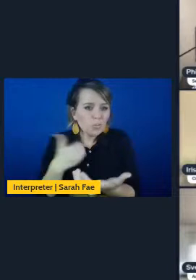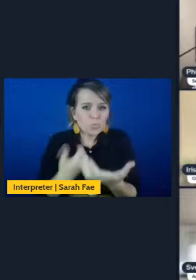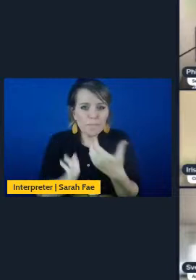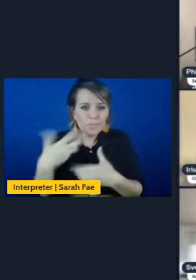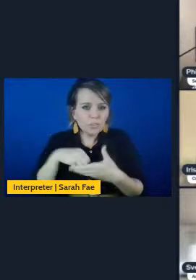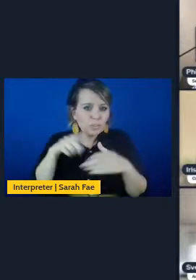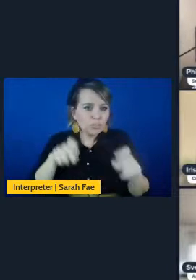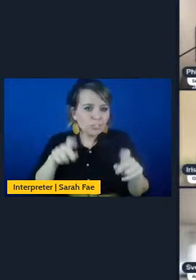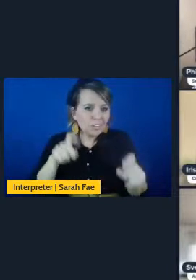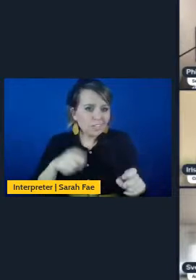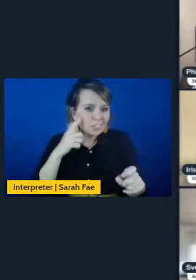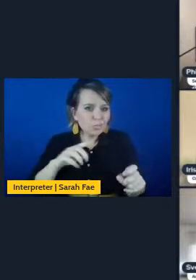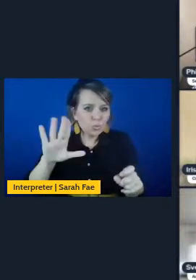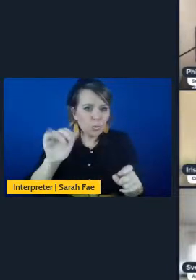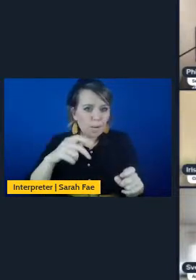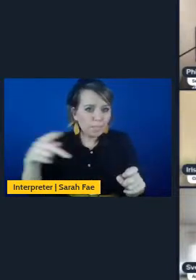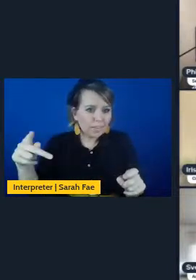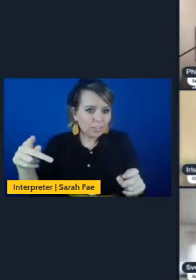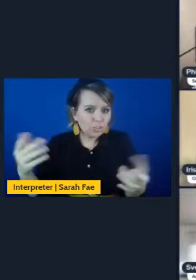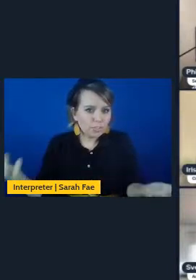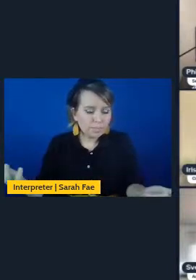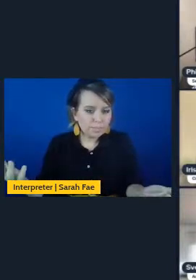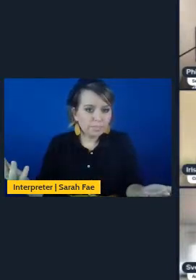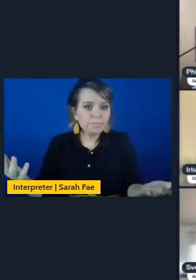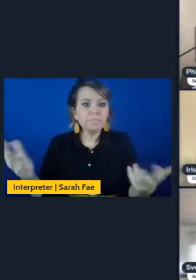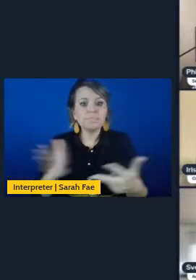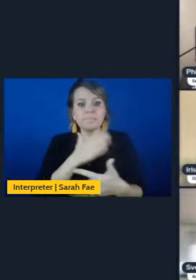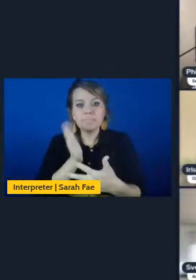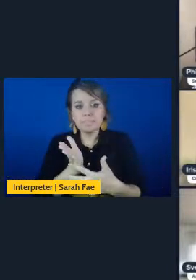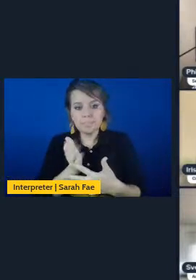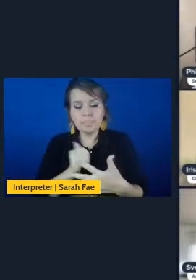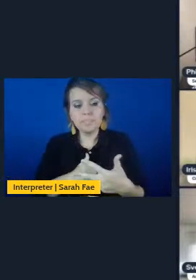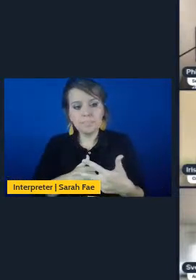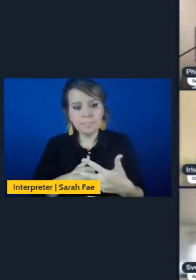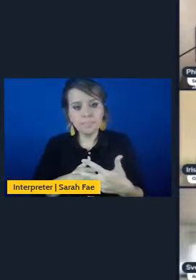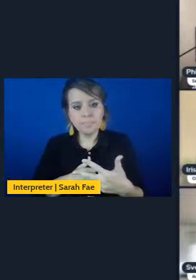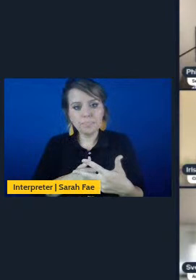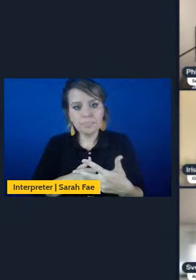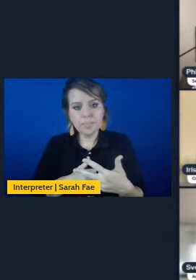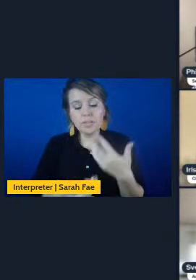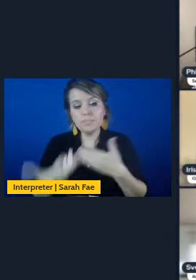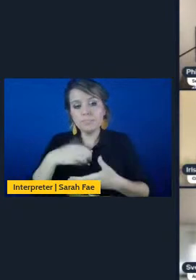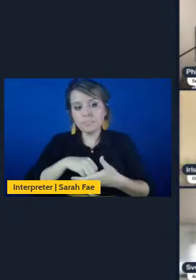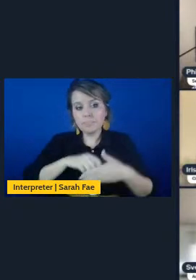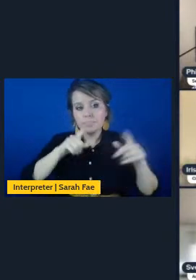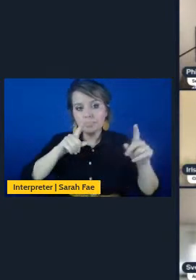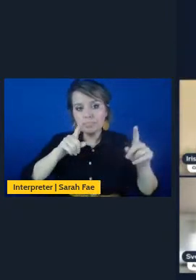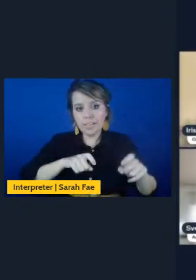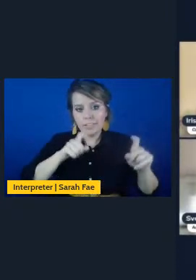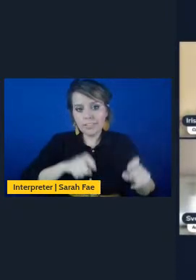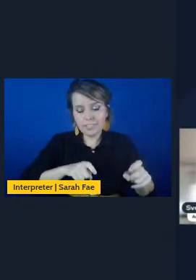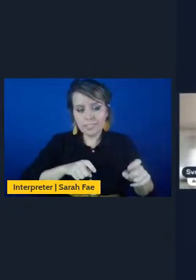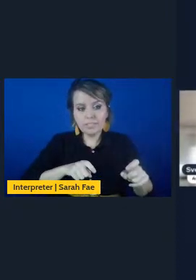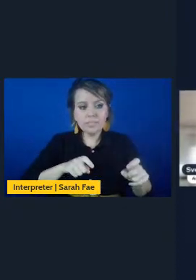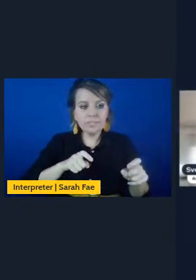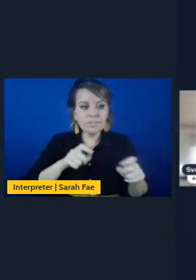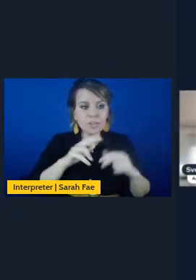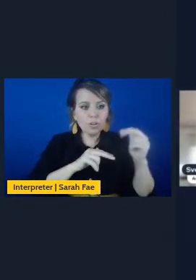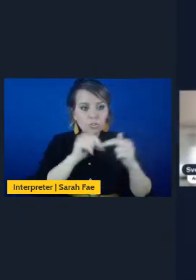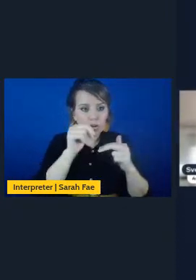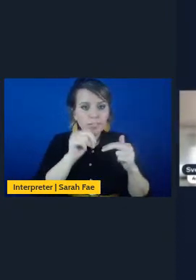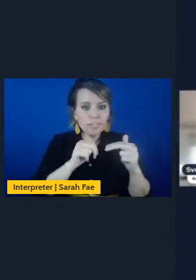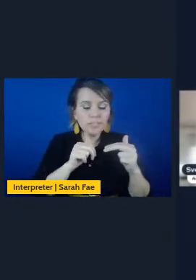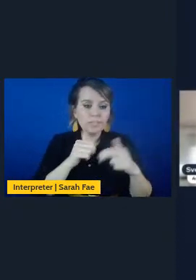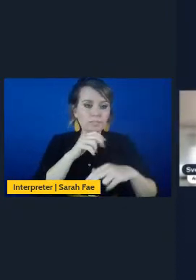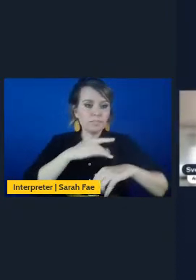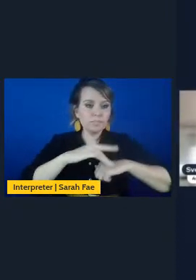for your application. Following up, we have a look at the integration test constructs that are available in